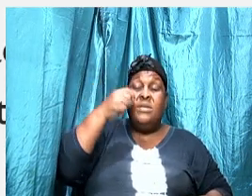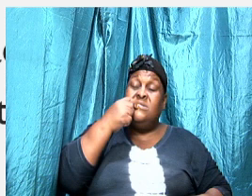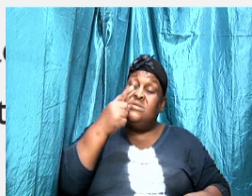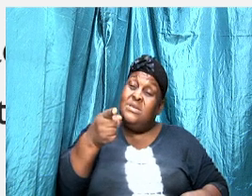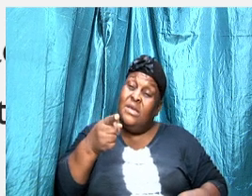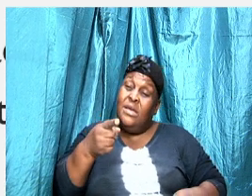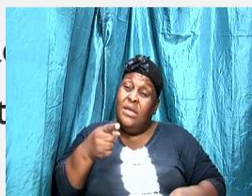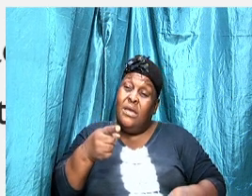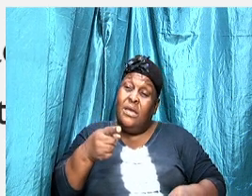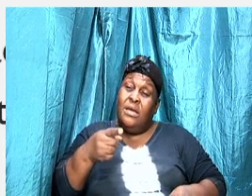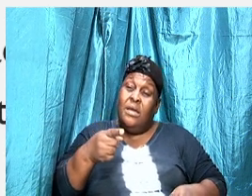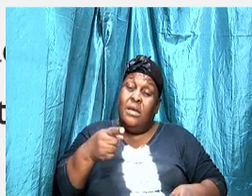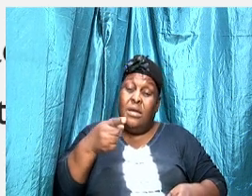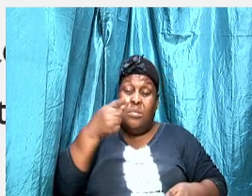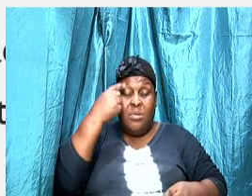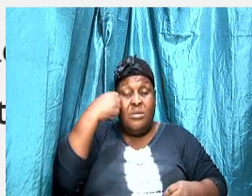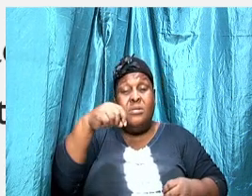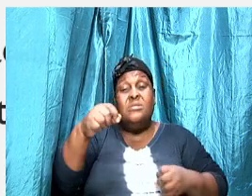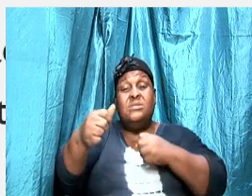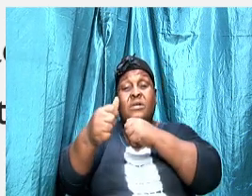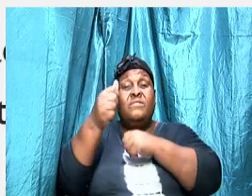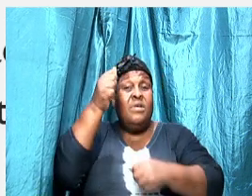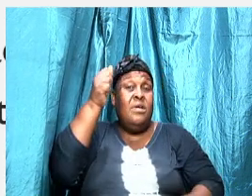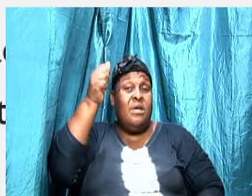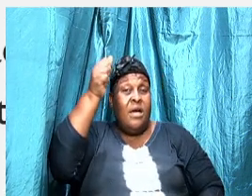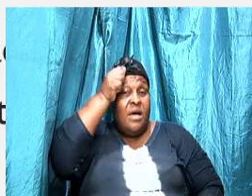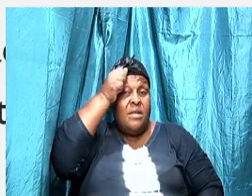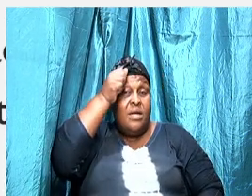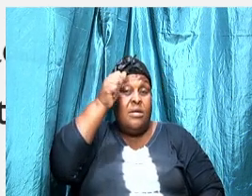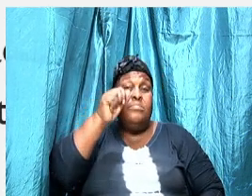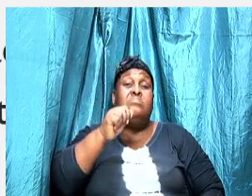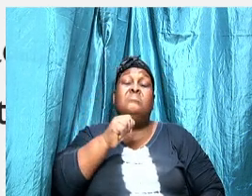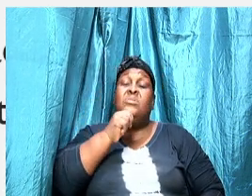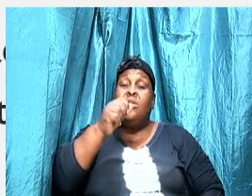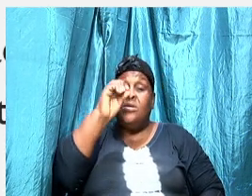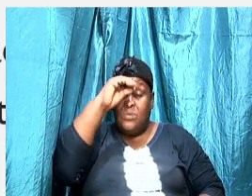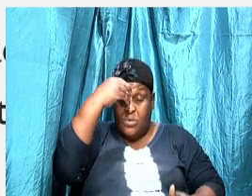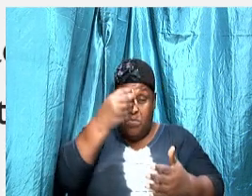because of Adam disobedience, then sin entered the world.